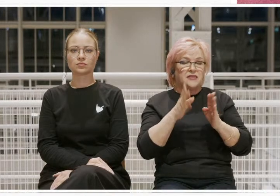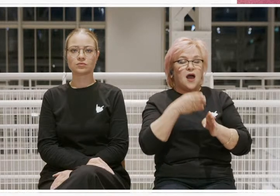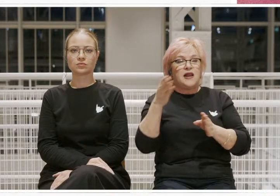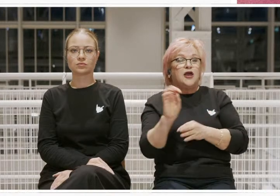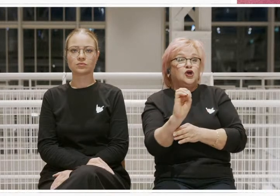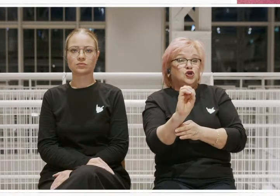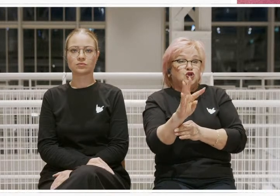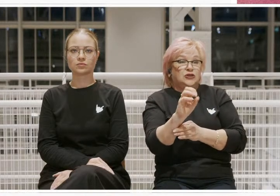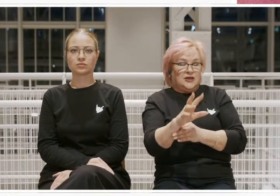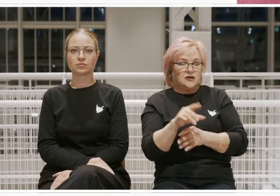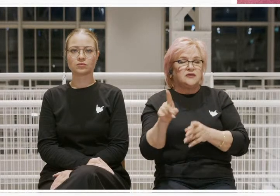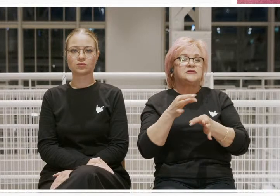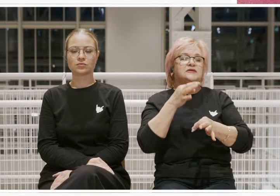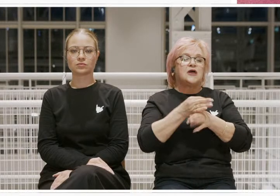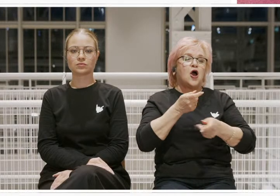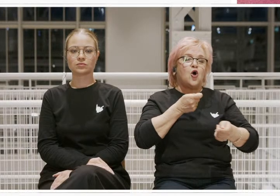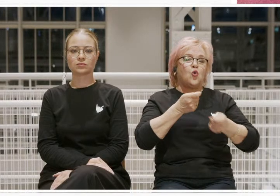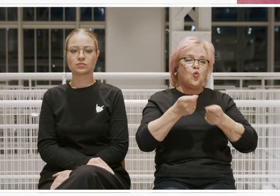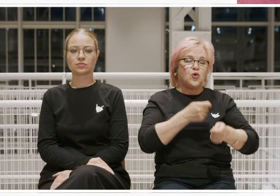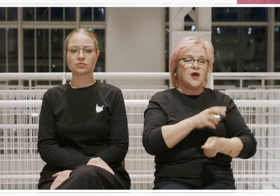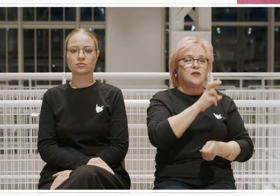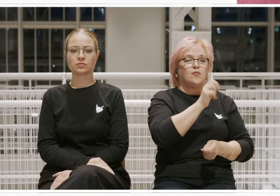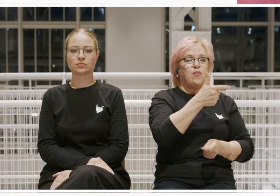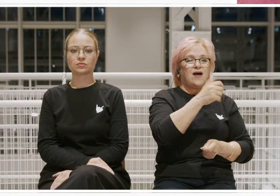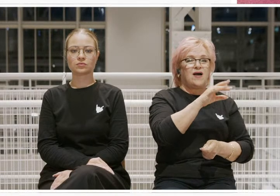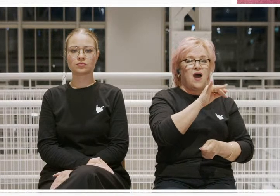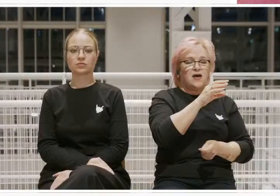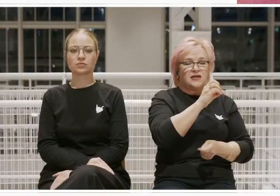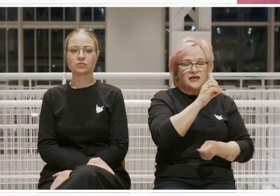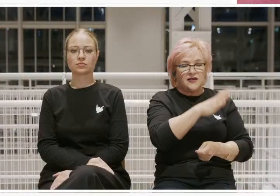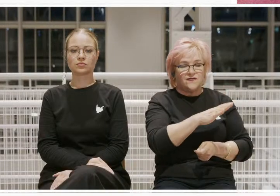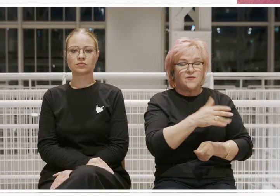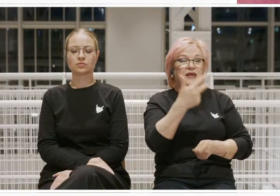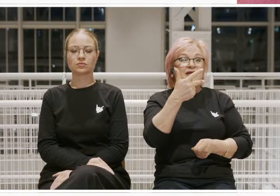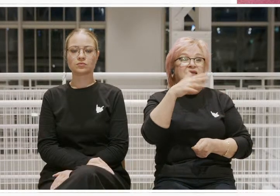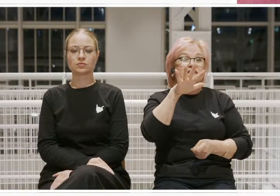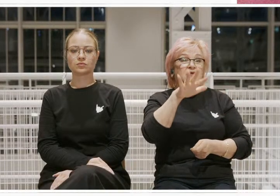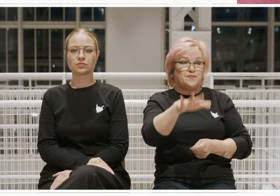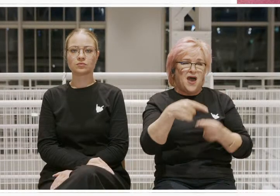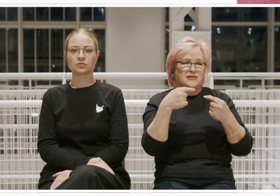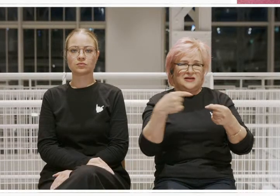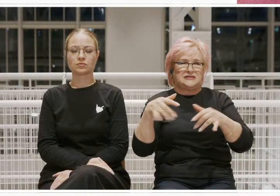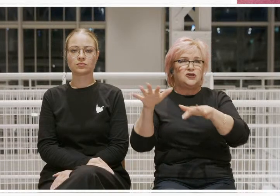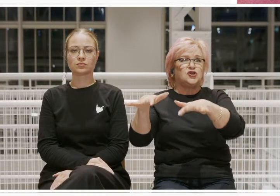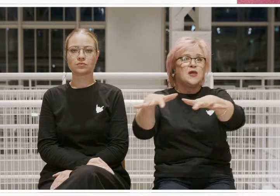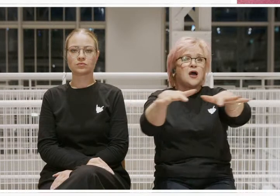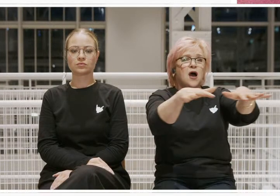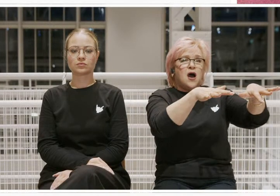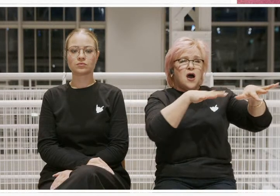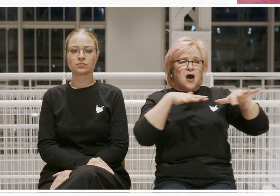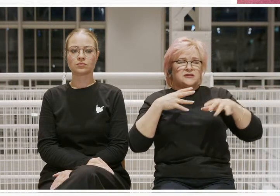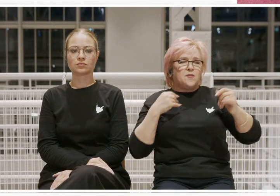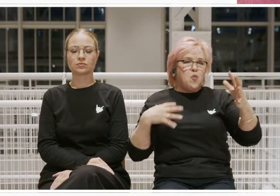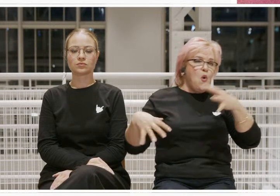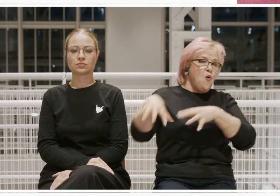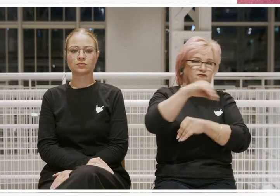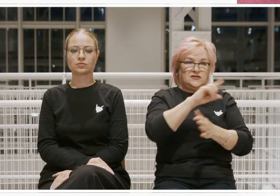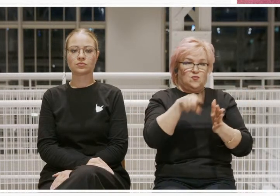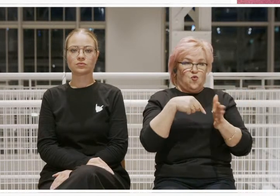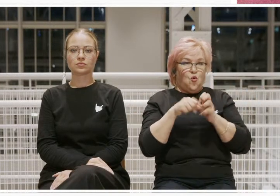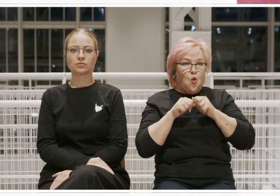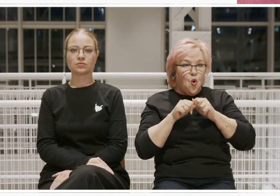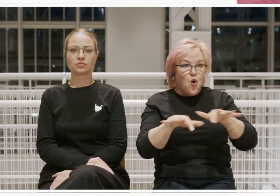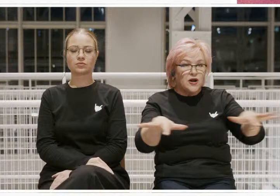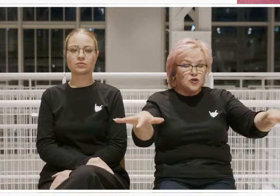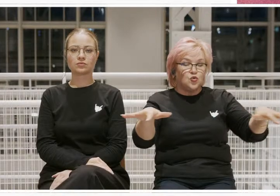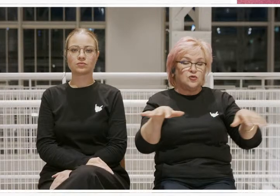Karolin Christoph Bakarjiev in 35 venues. It was spread all around the city with the